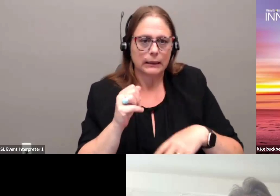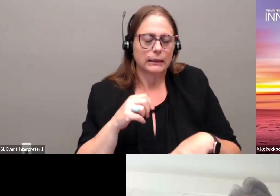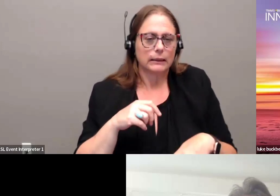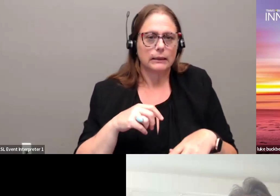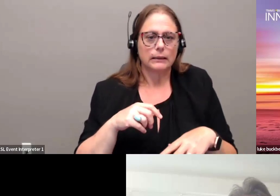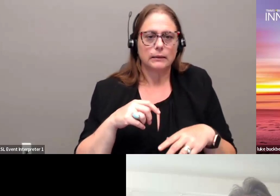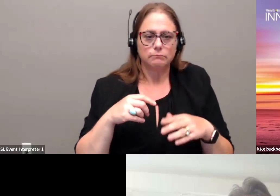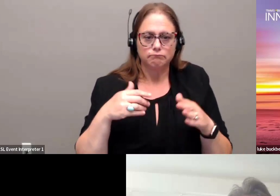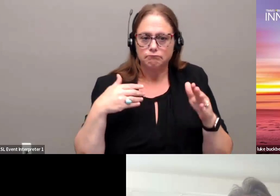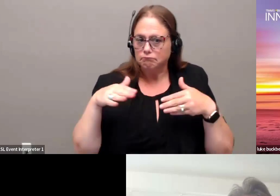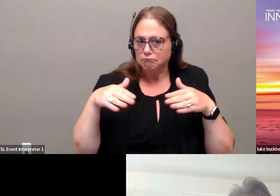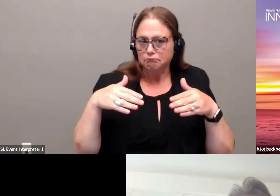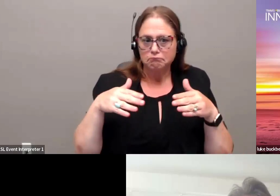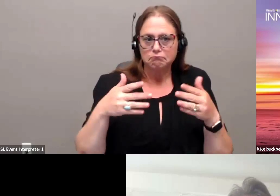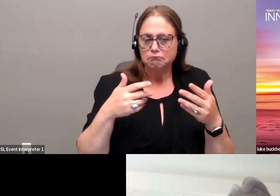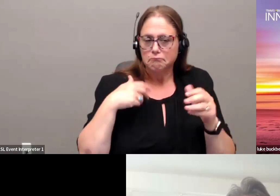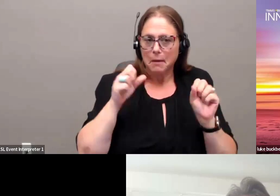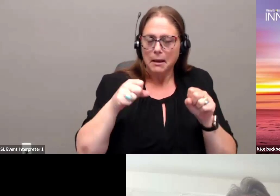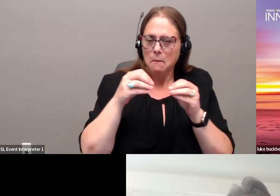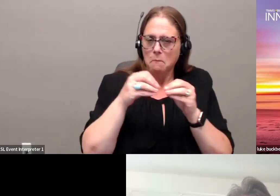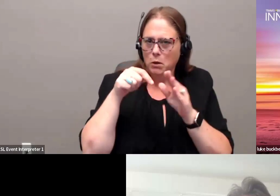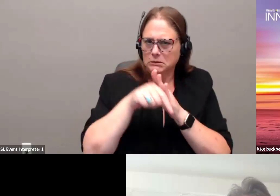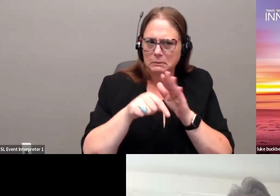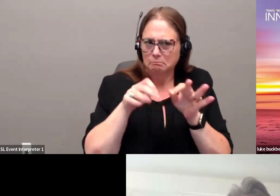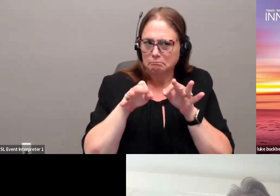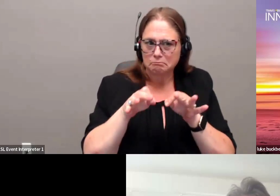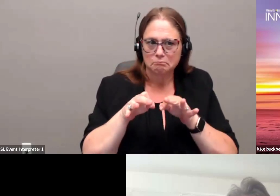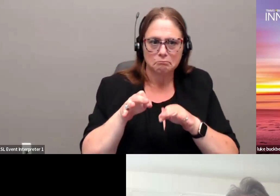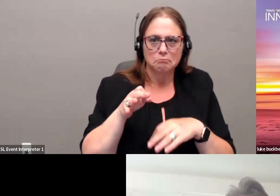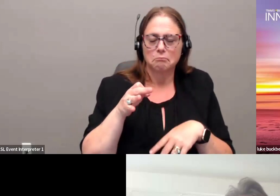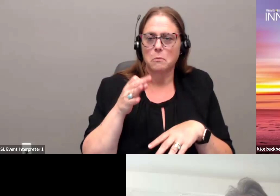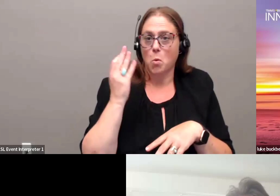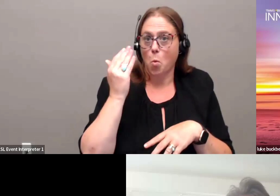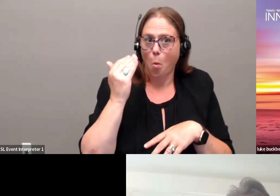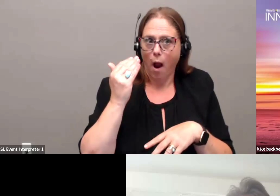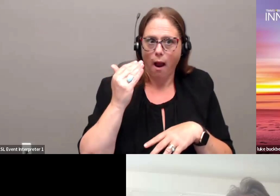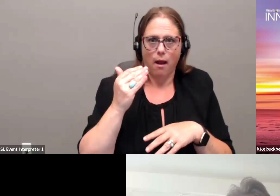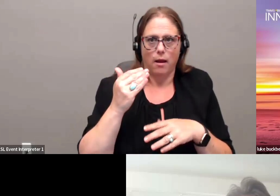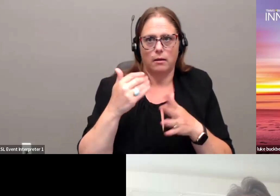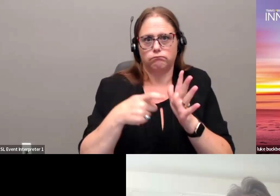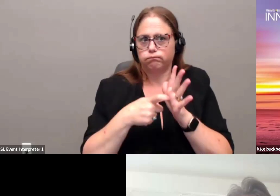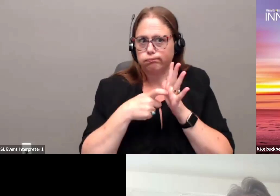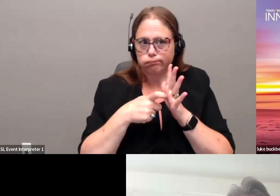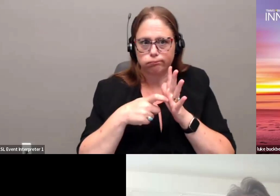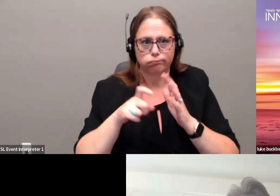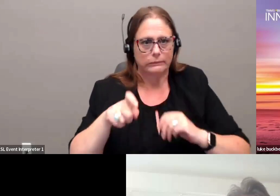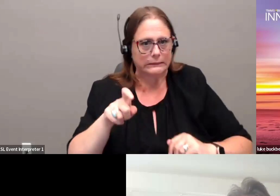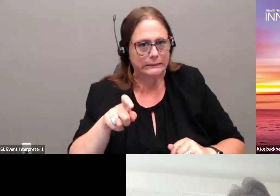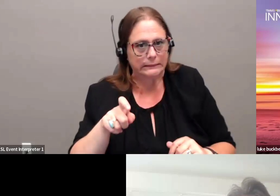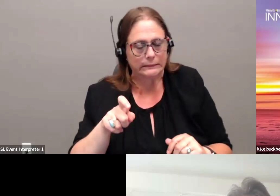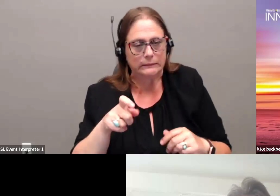go into the details of why this need is so extreme and the opportunity for